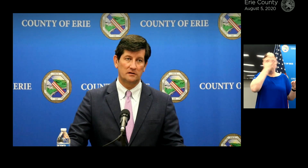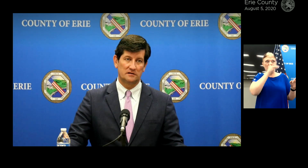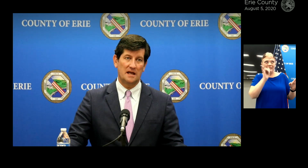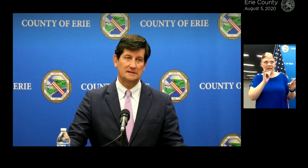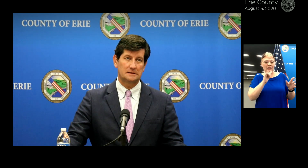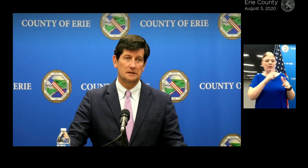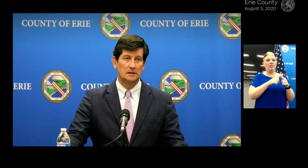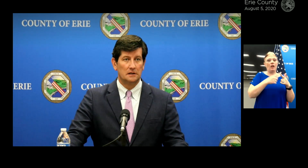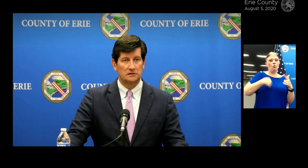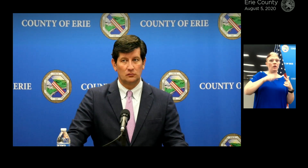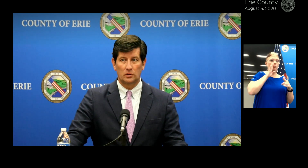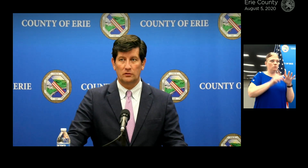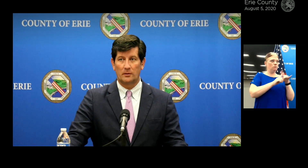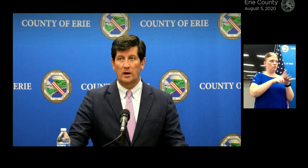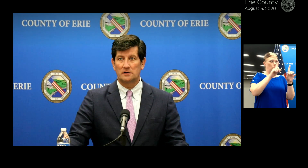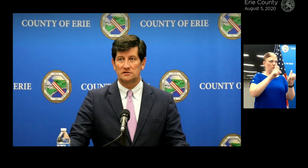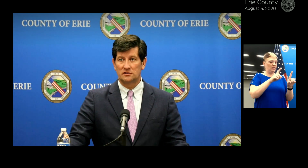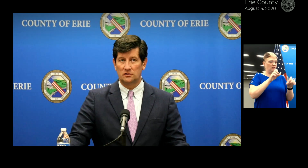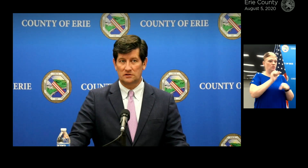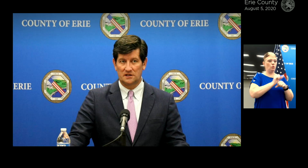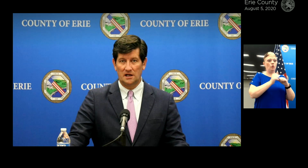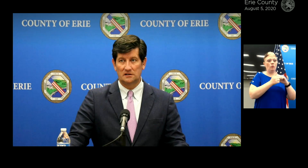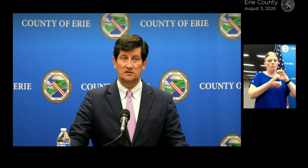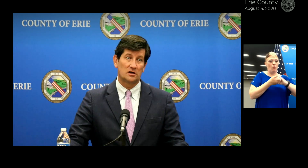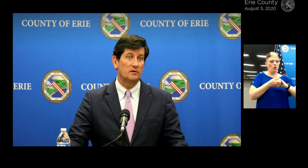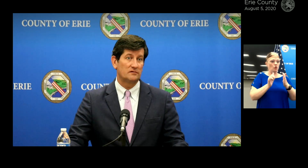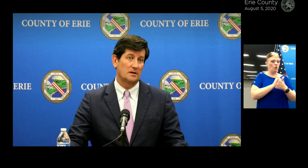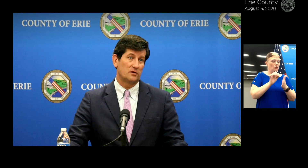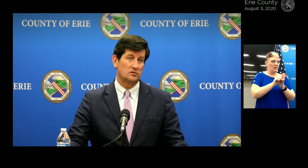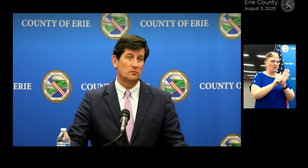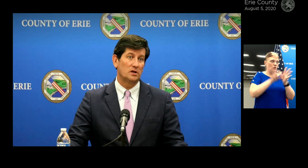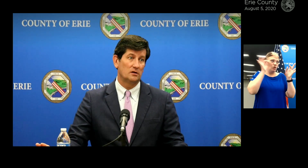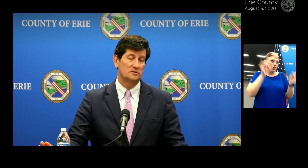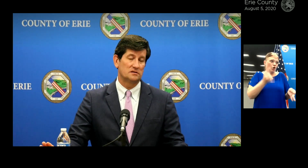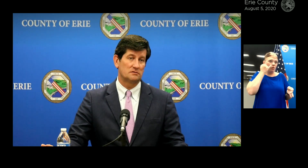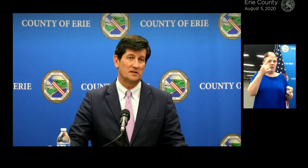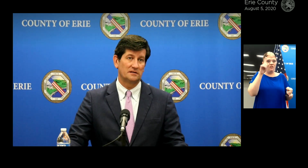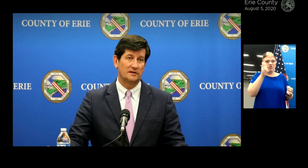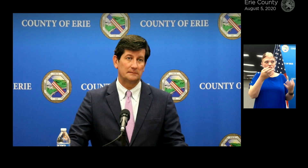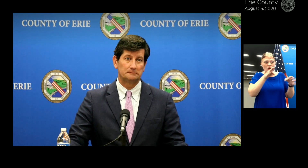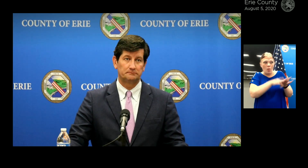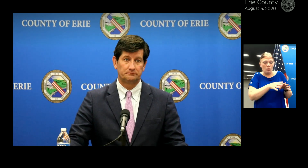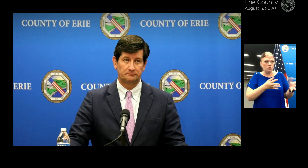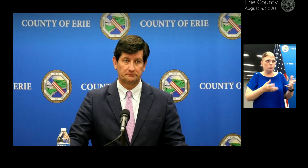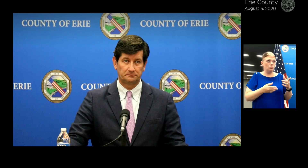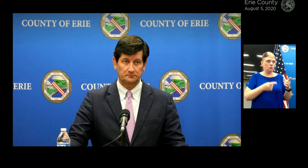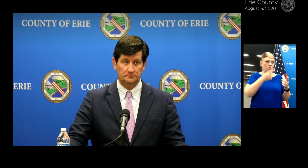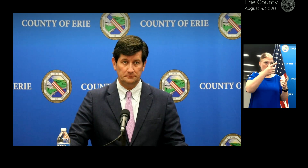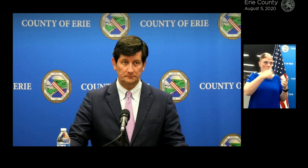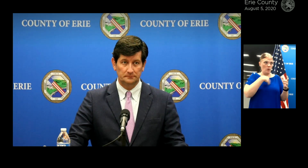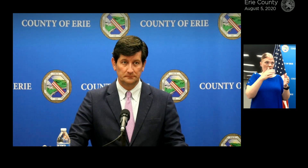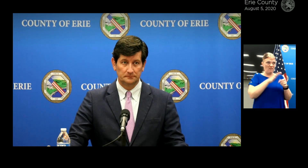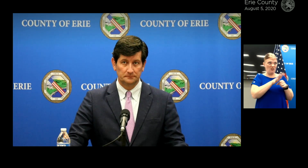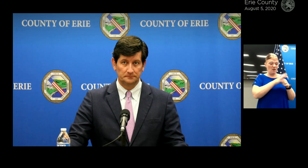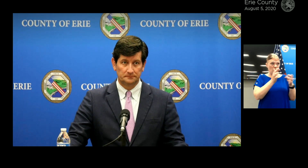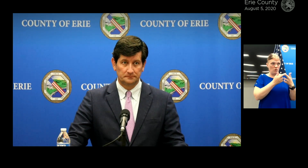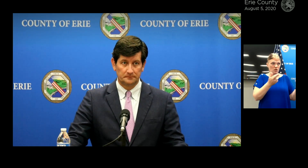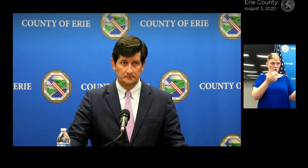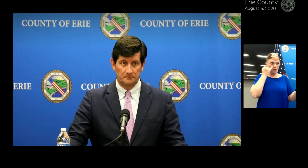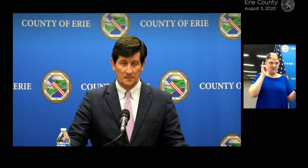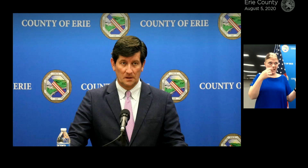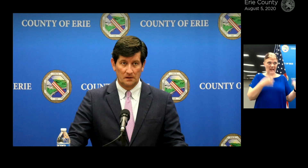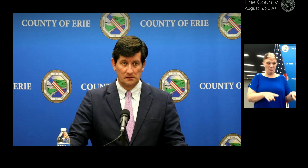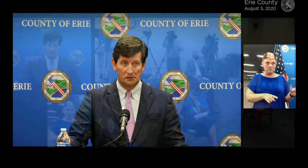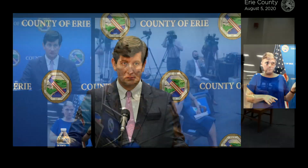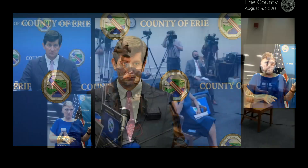be there to test, to work with our partners in New York State and determine if something should be closed as a result of it. And you have enough resources in case there is an outbreak, say